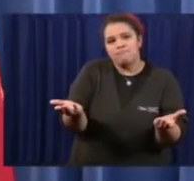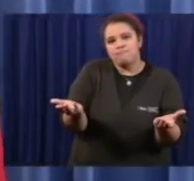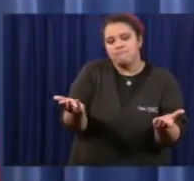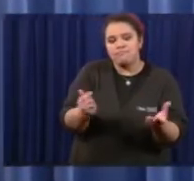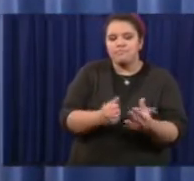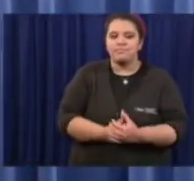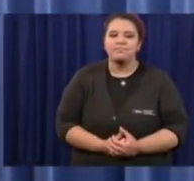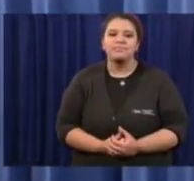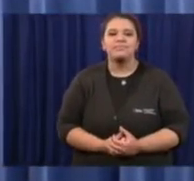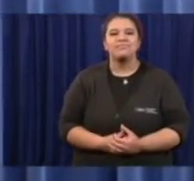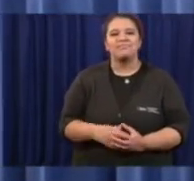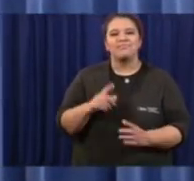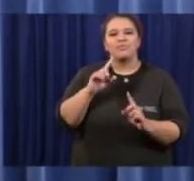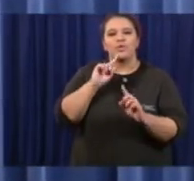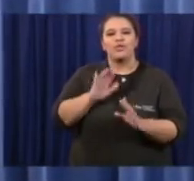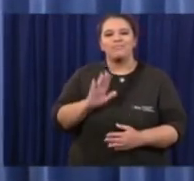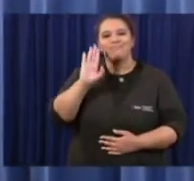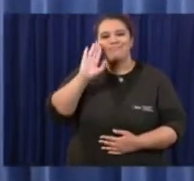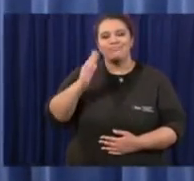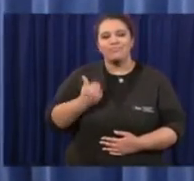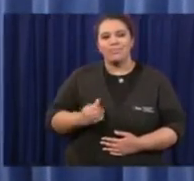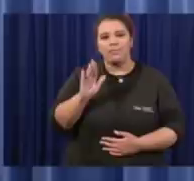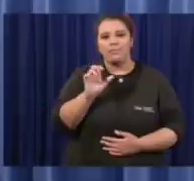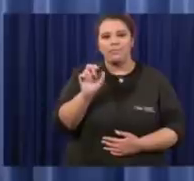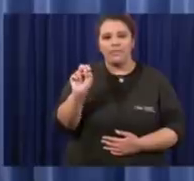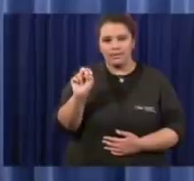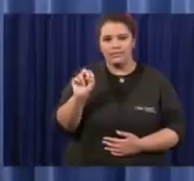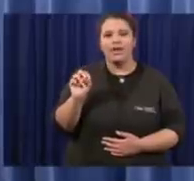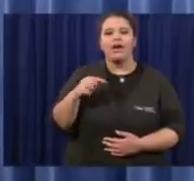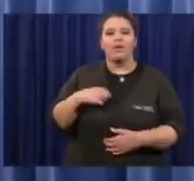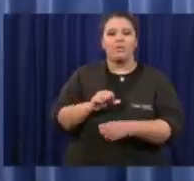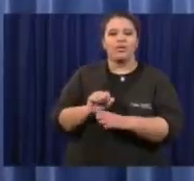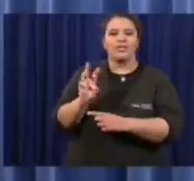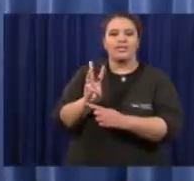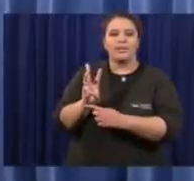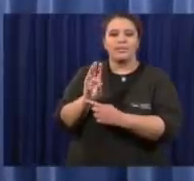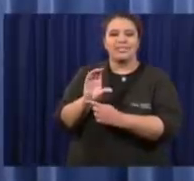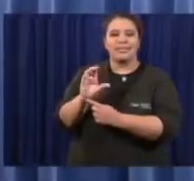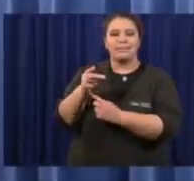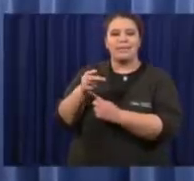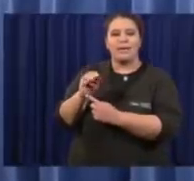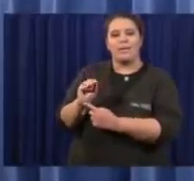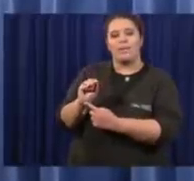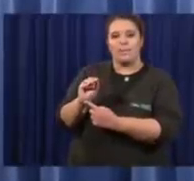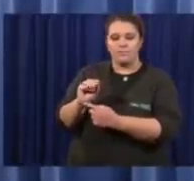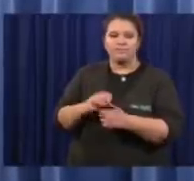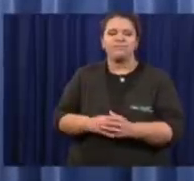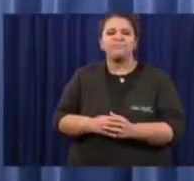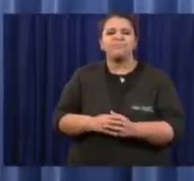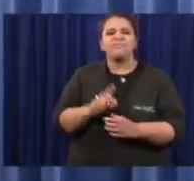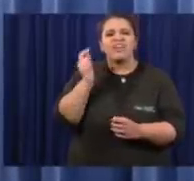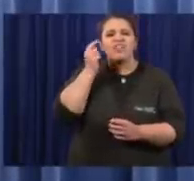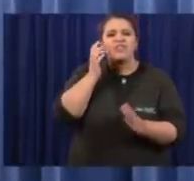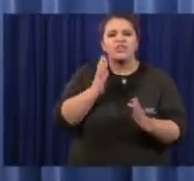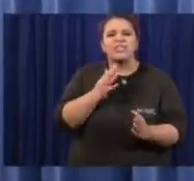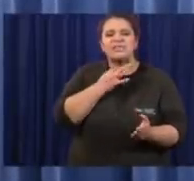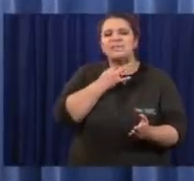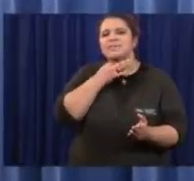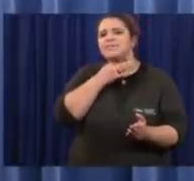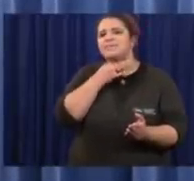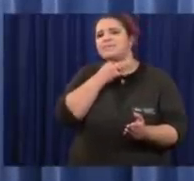Hello, Ben Schwartz with WCPO. Governor DeWine, I want to ask if you know of any plans about when